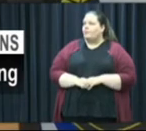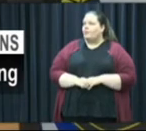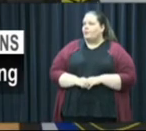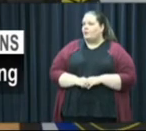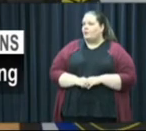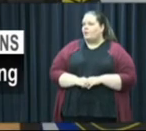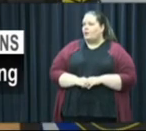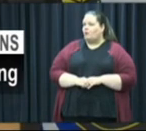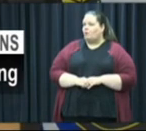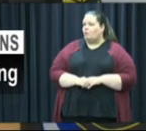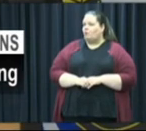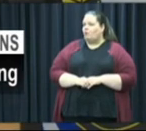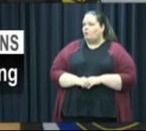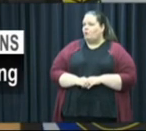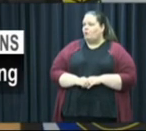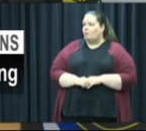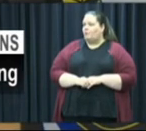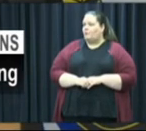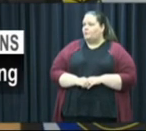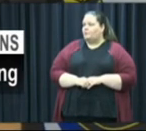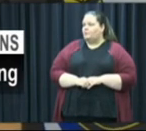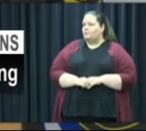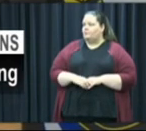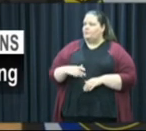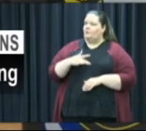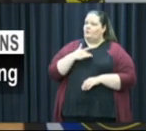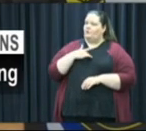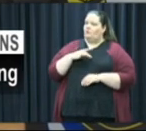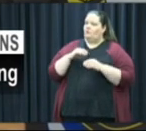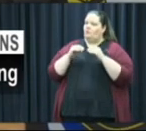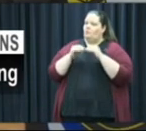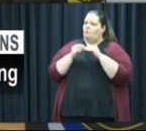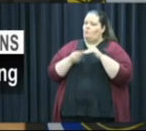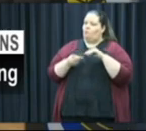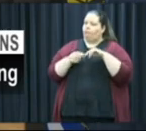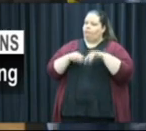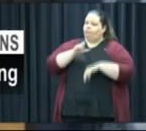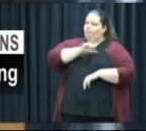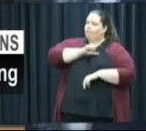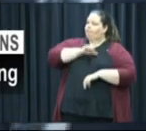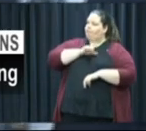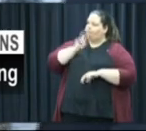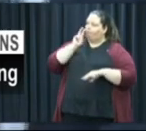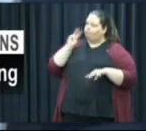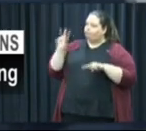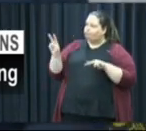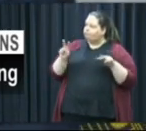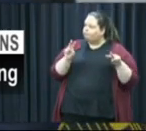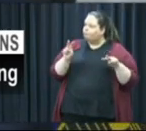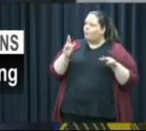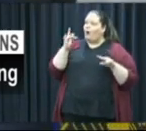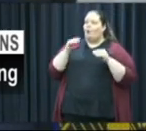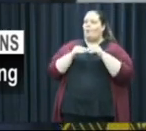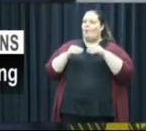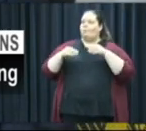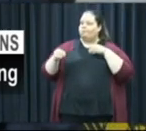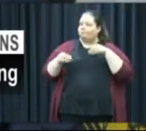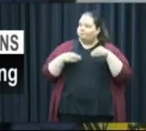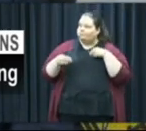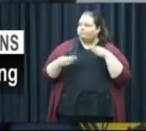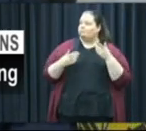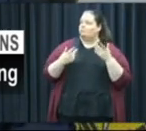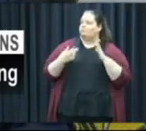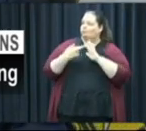increase in enforcement over the next couple of weeks with the slackening in some